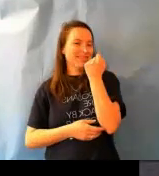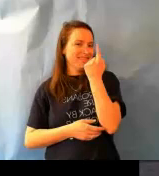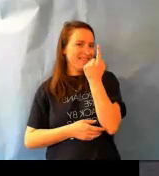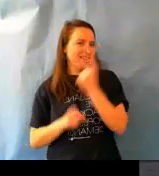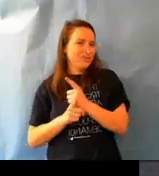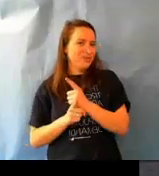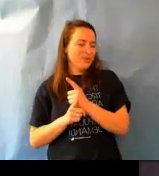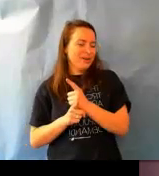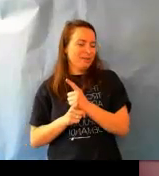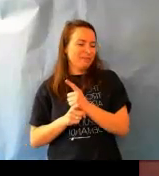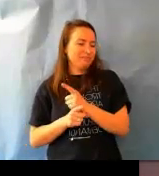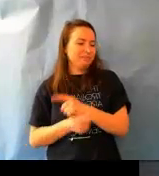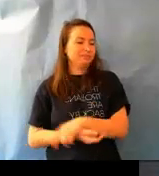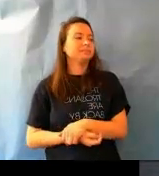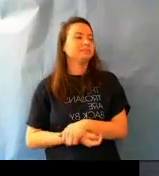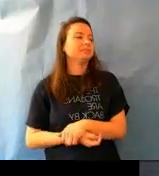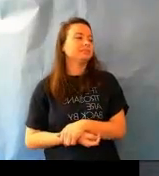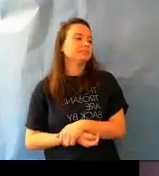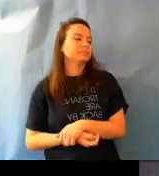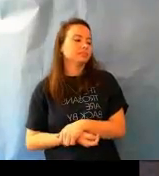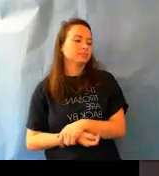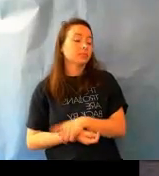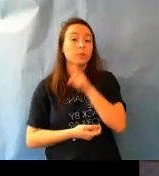11. Good. Make sure